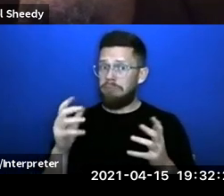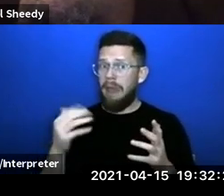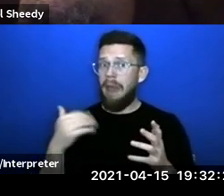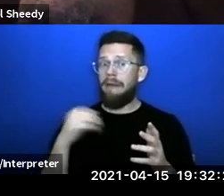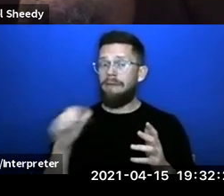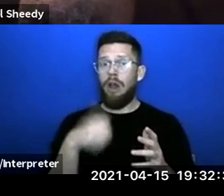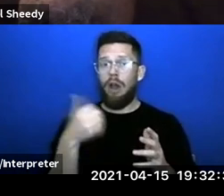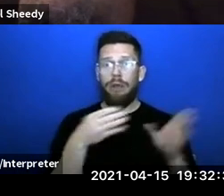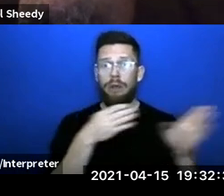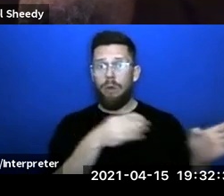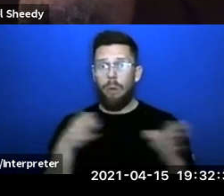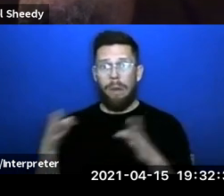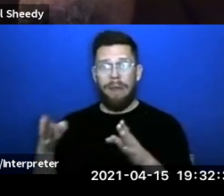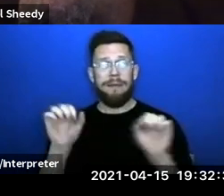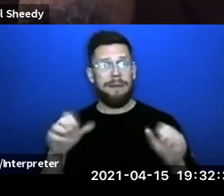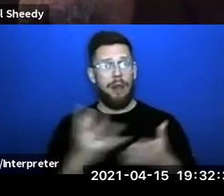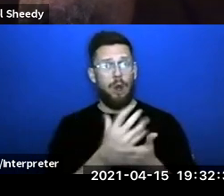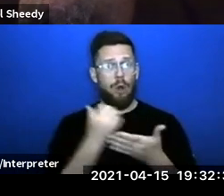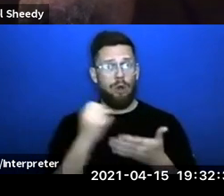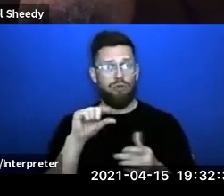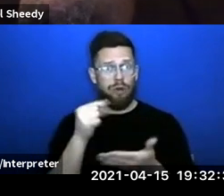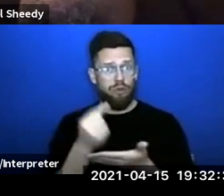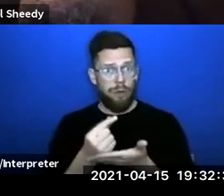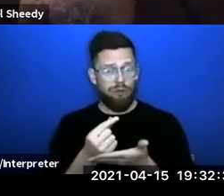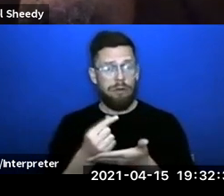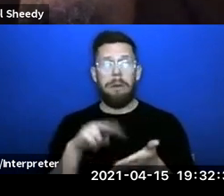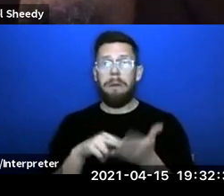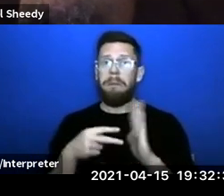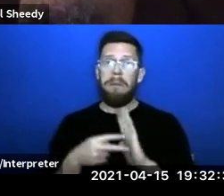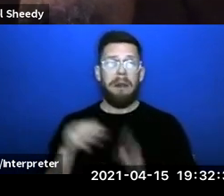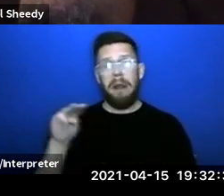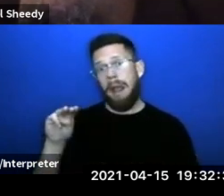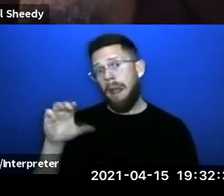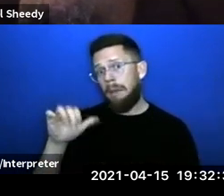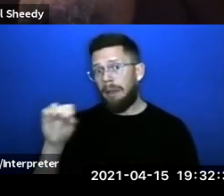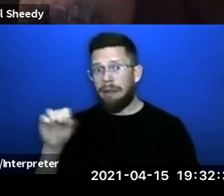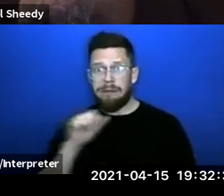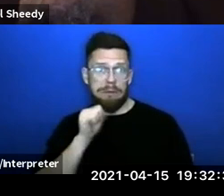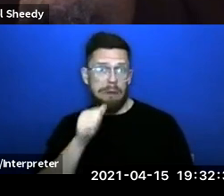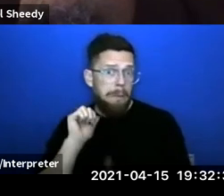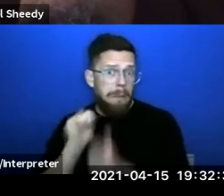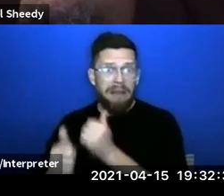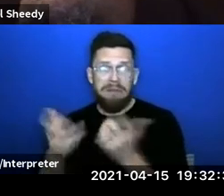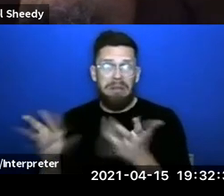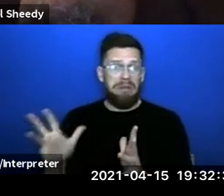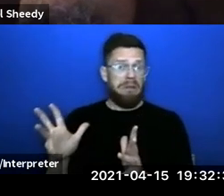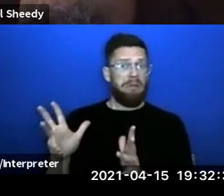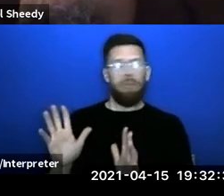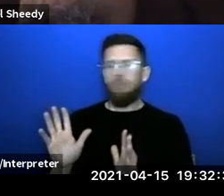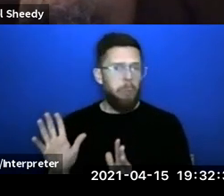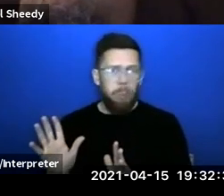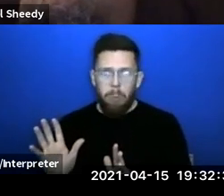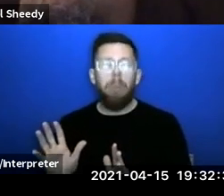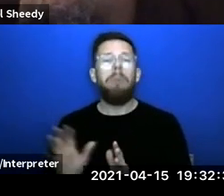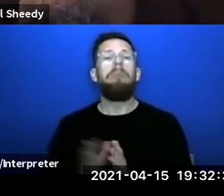ways of earning that, so it doesn't have to be that be-all for them. And then they're also providing accountability relief for districts. Districts